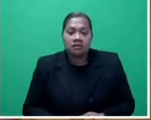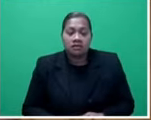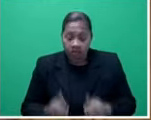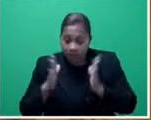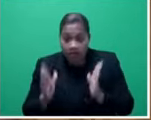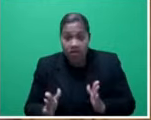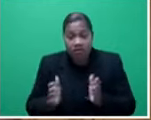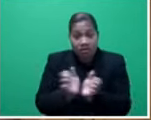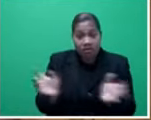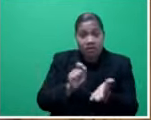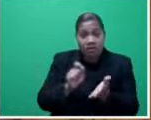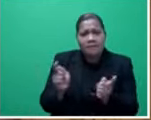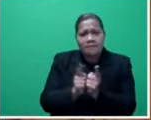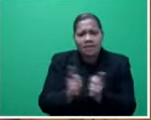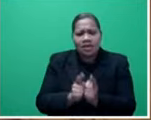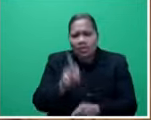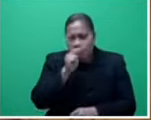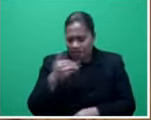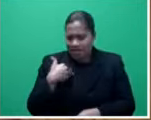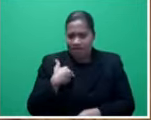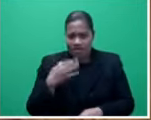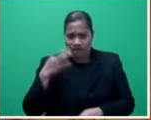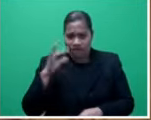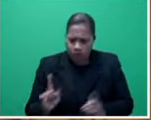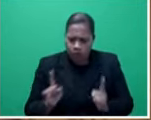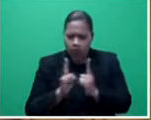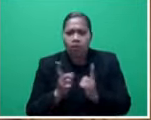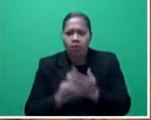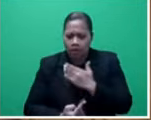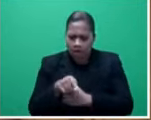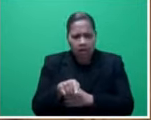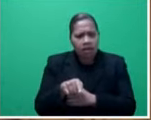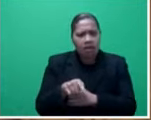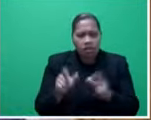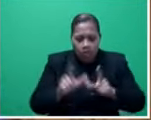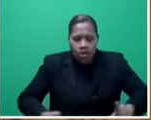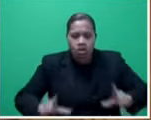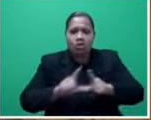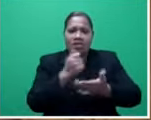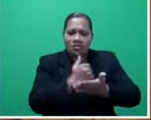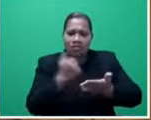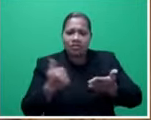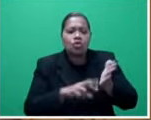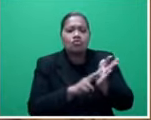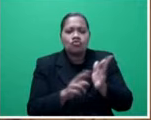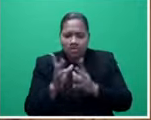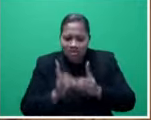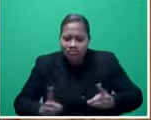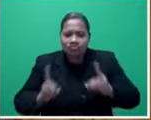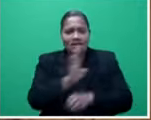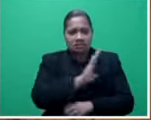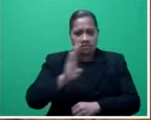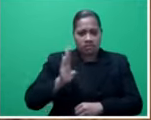with public health officials mentioned the transfer of function and powers to local authorities in rural districts and boards.